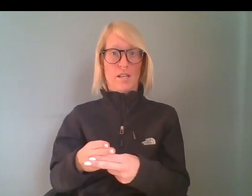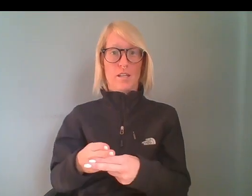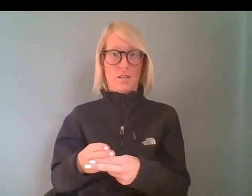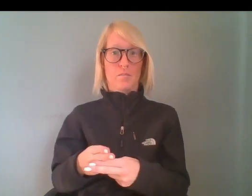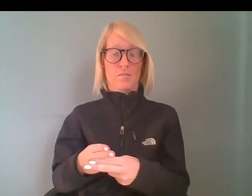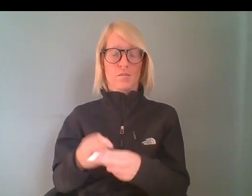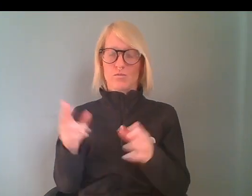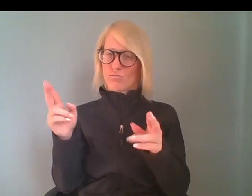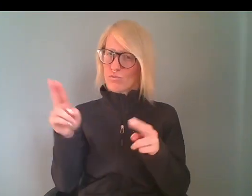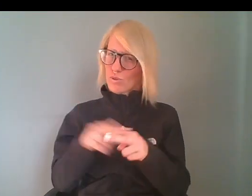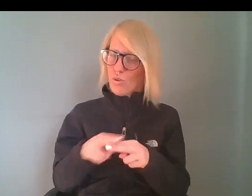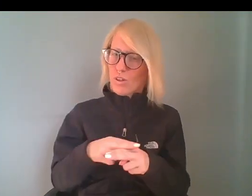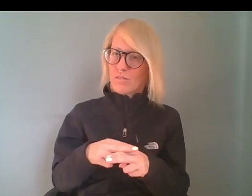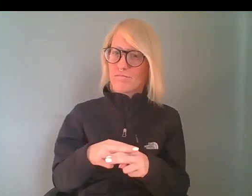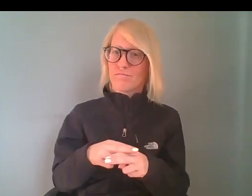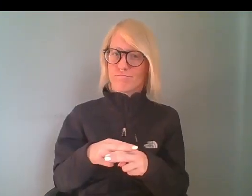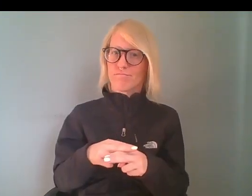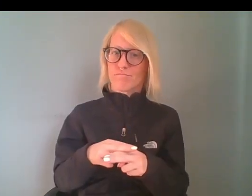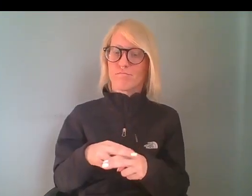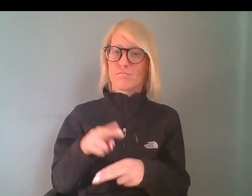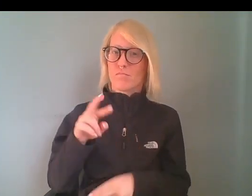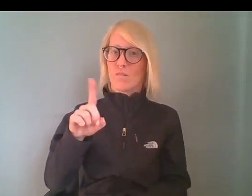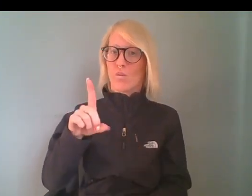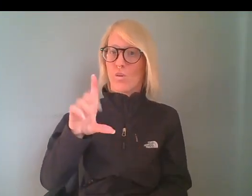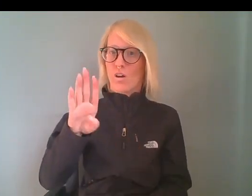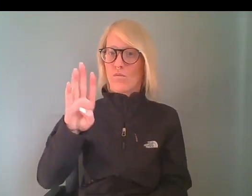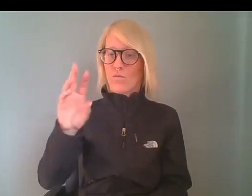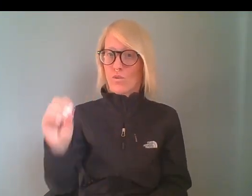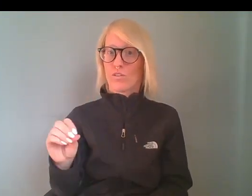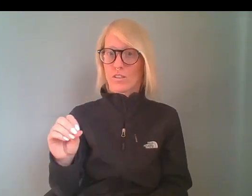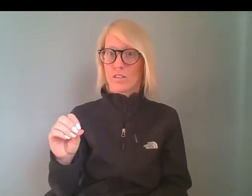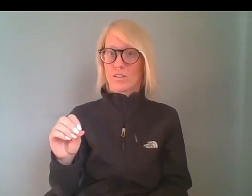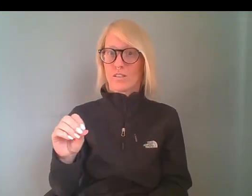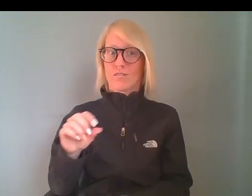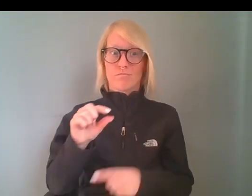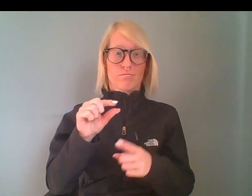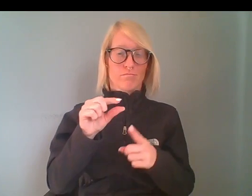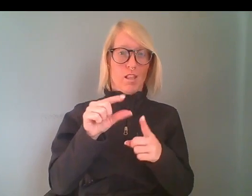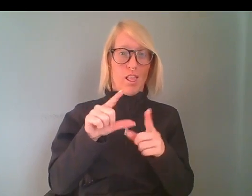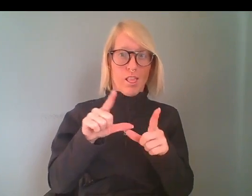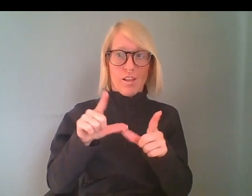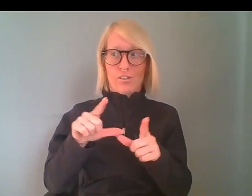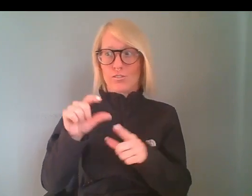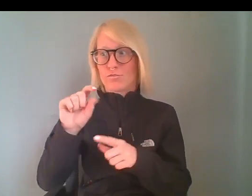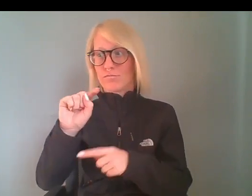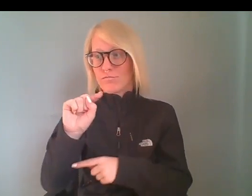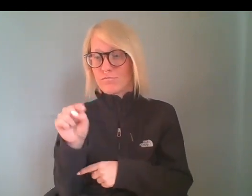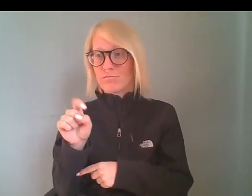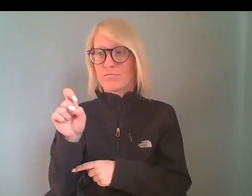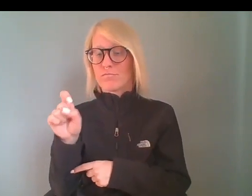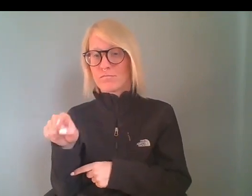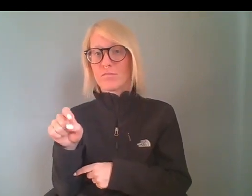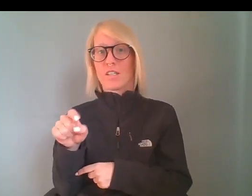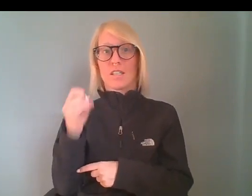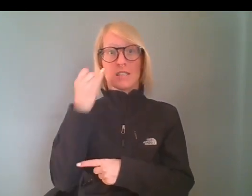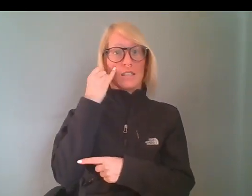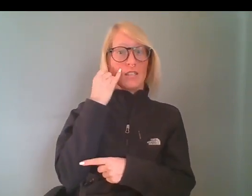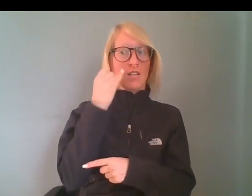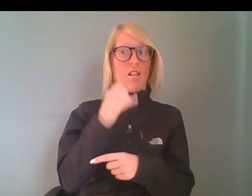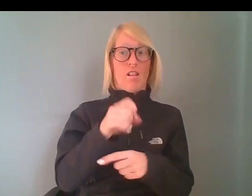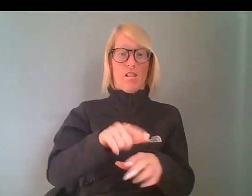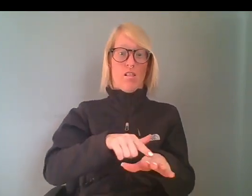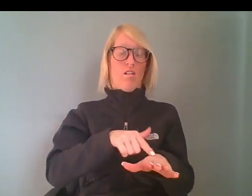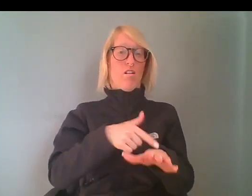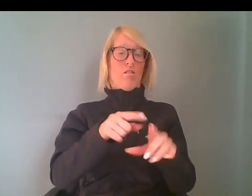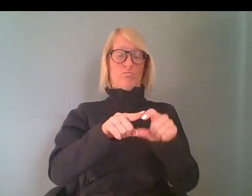that example where I was sending out a tweet that someone else made. Well, if you have a really long name and someone wants to